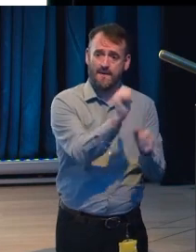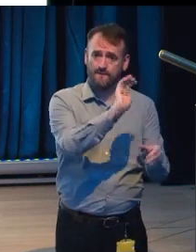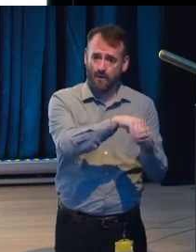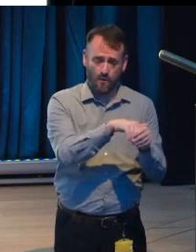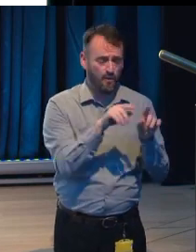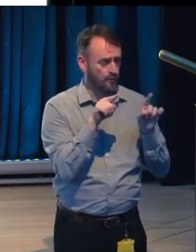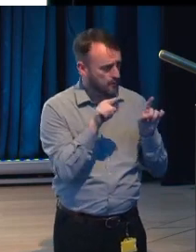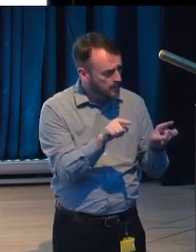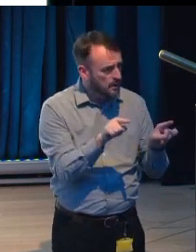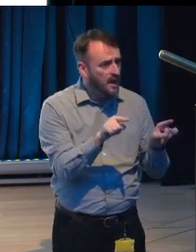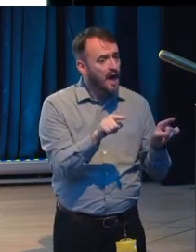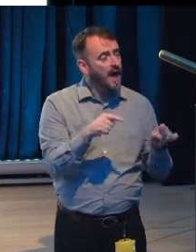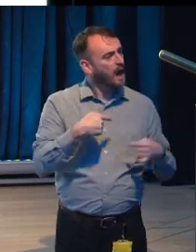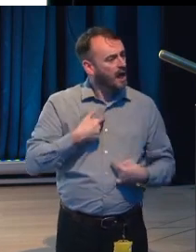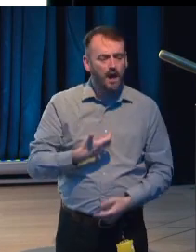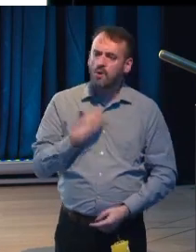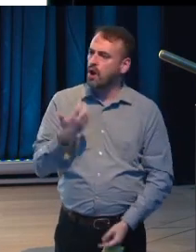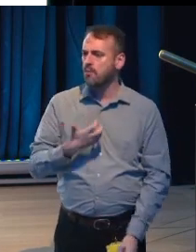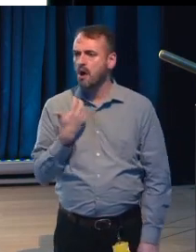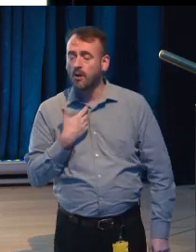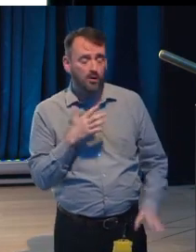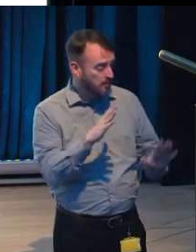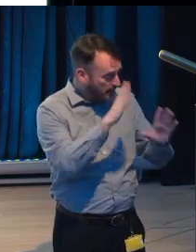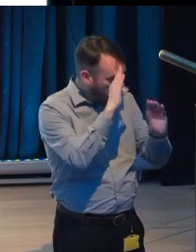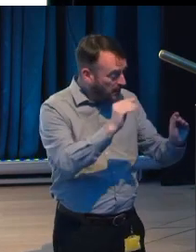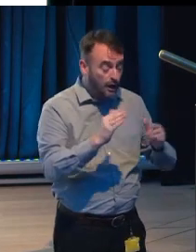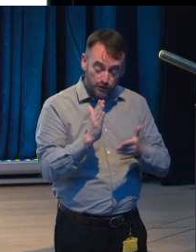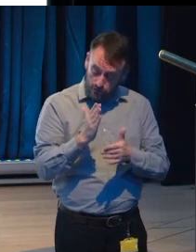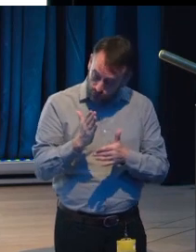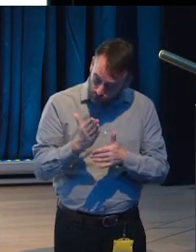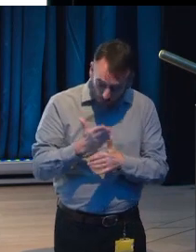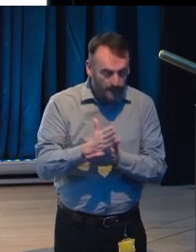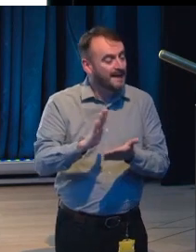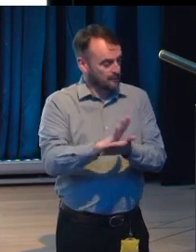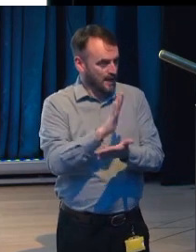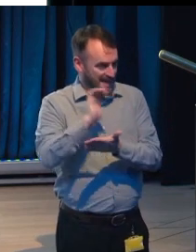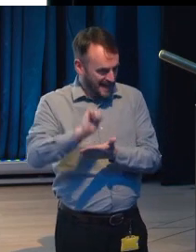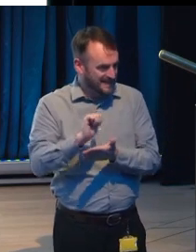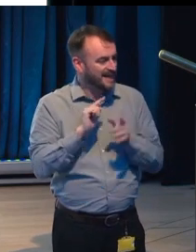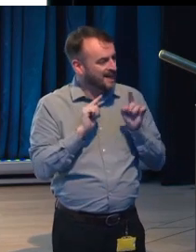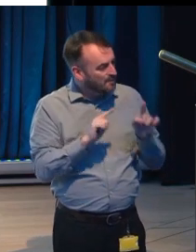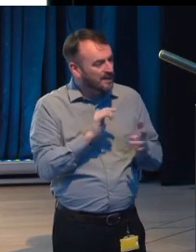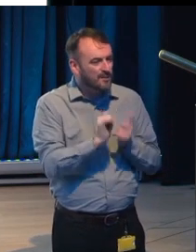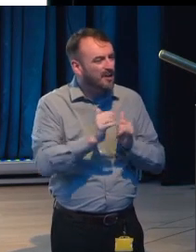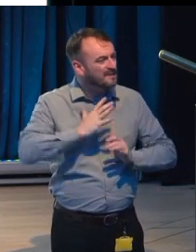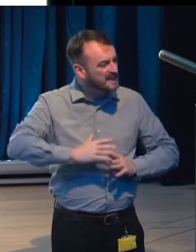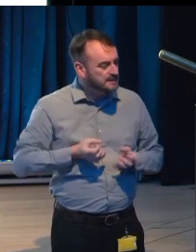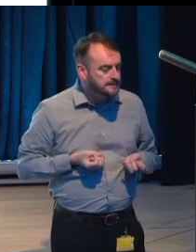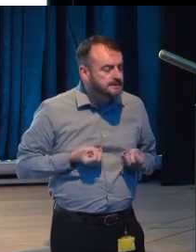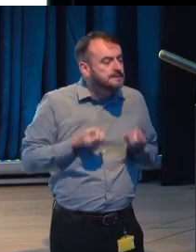I wasn't moaning for the sake of moaning, that I was happy in the job, I loved the work I was doing, I just occasionally needed to open up to them about tough